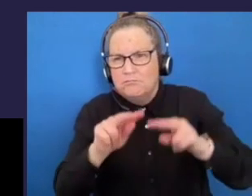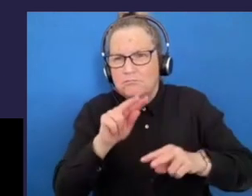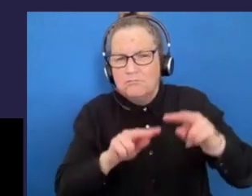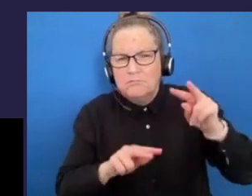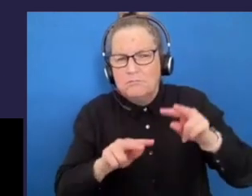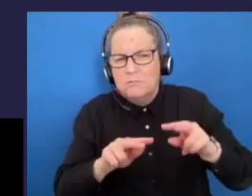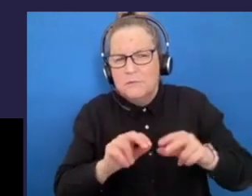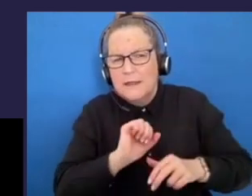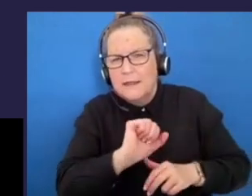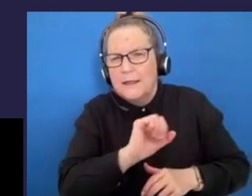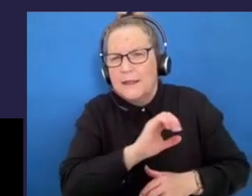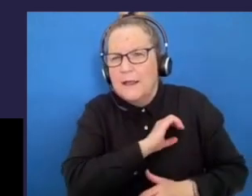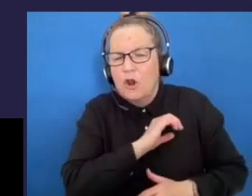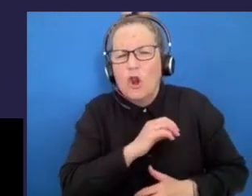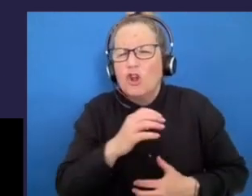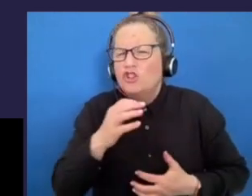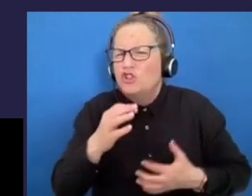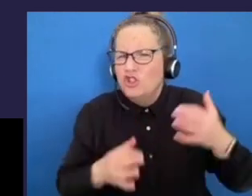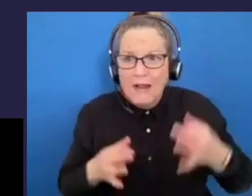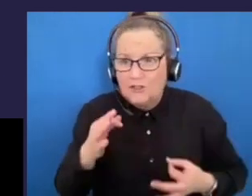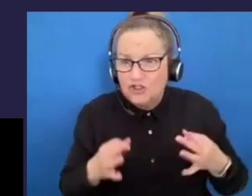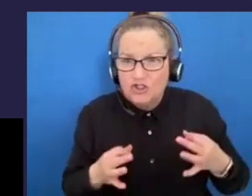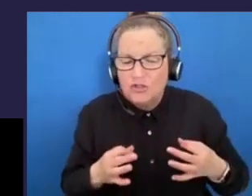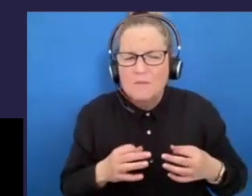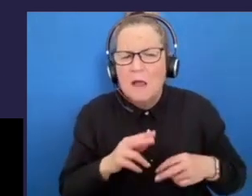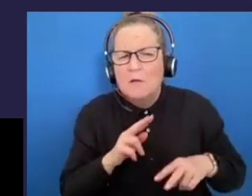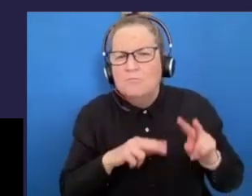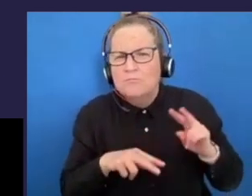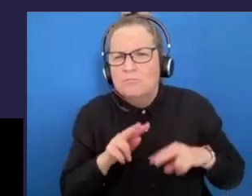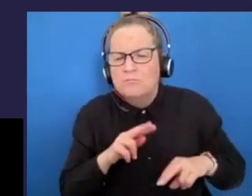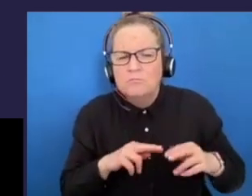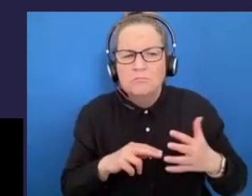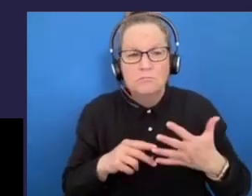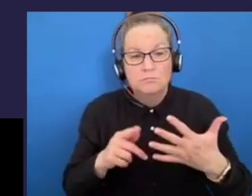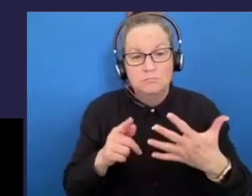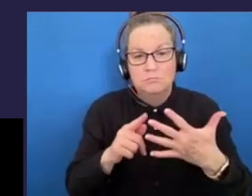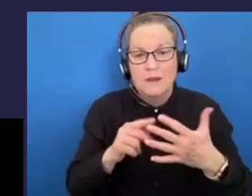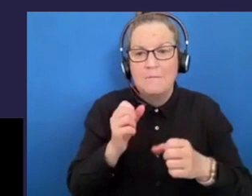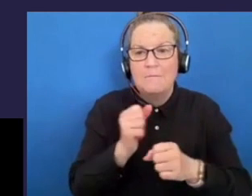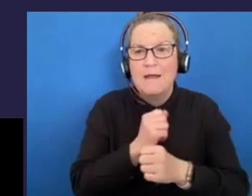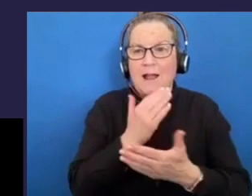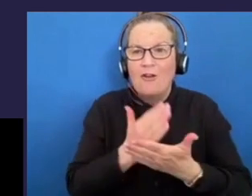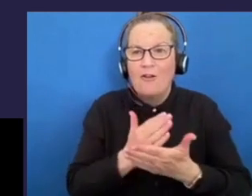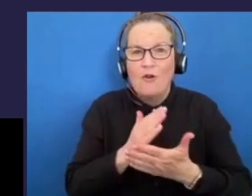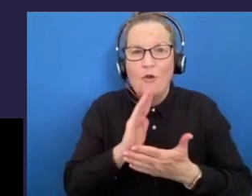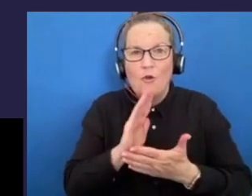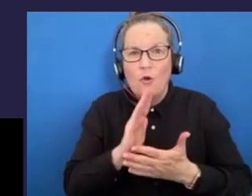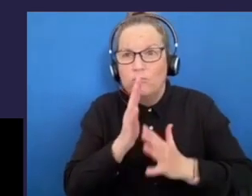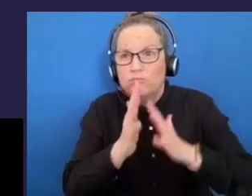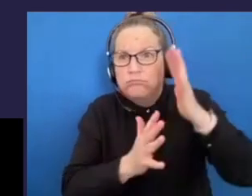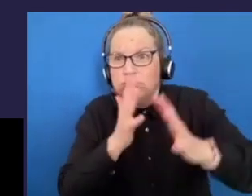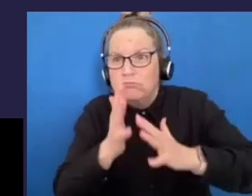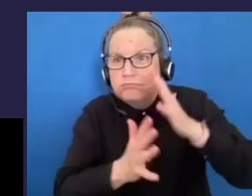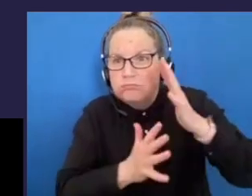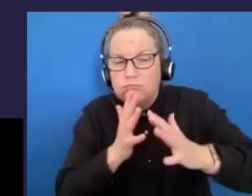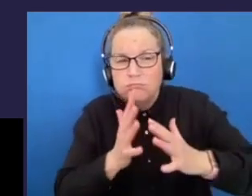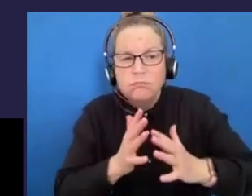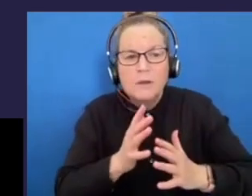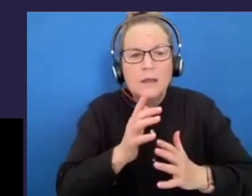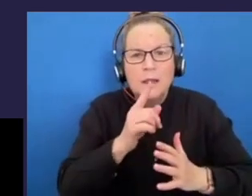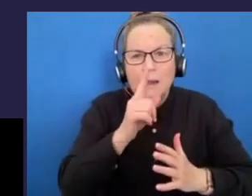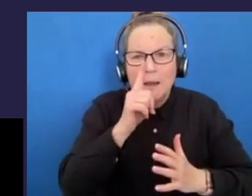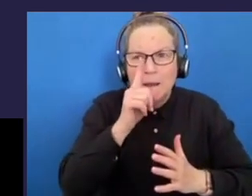judgmental. The ability to speak so people can hear, which for me means being able